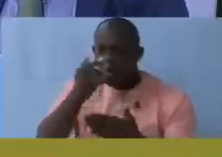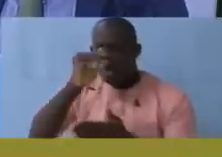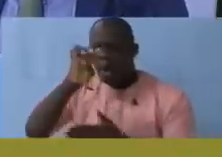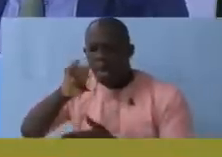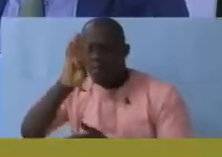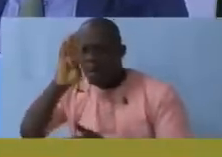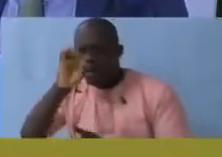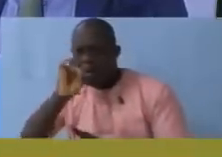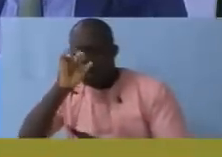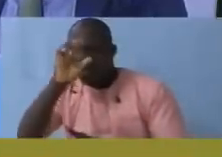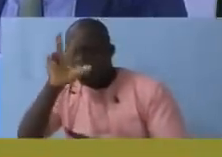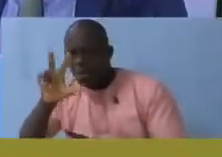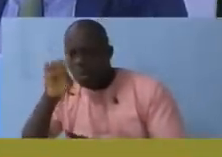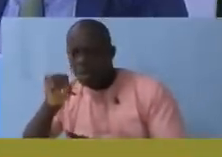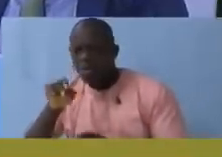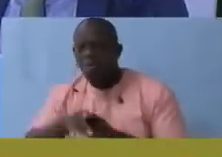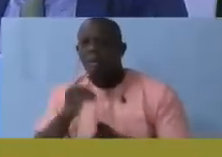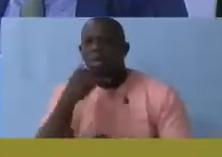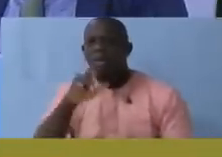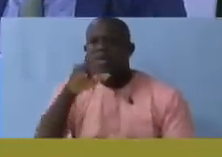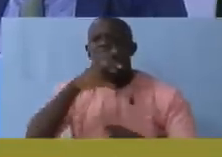Is it a Professor Suleiman Boub?